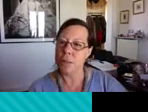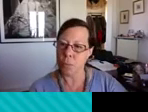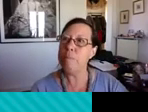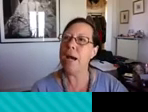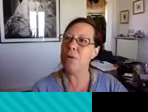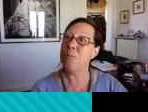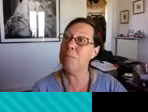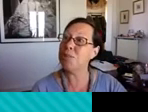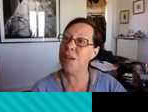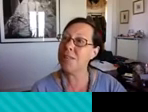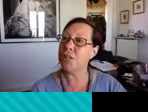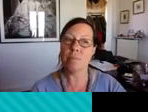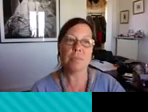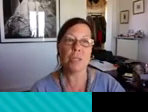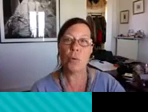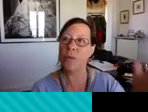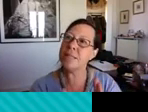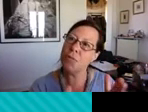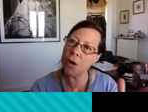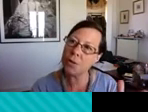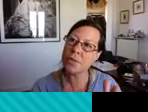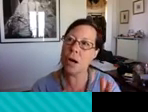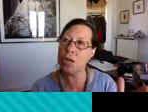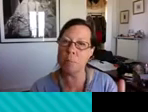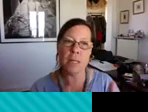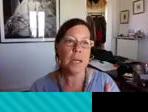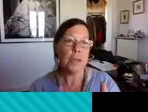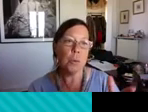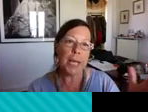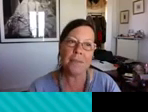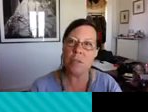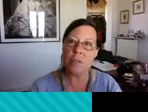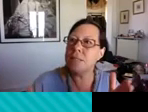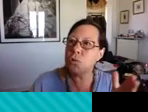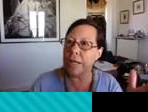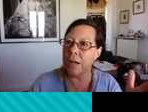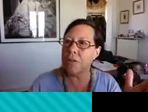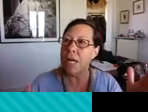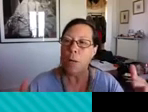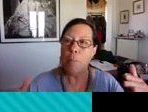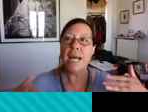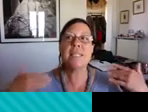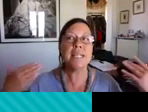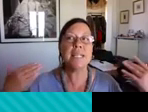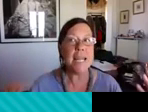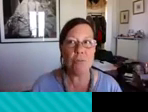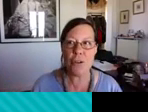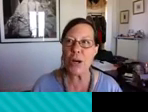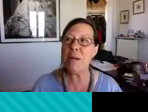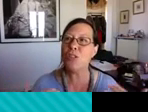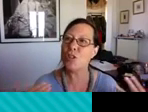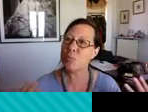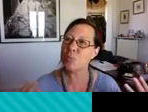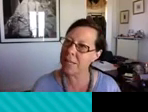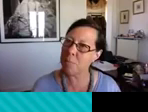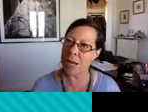economies rebound much faster. So this is a false argument that we have to make this trade-off. But I see it now very